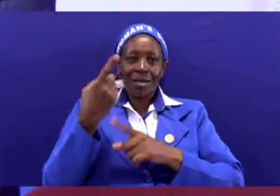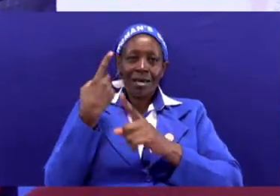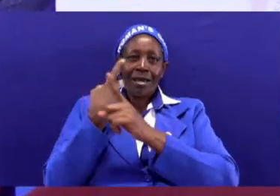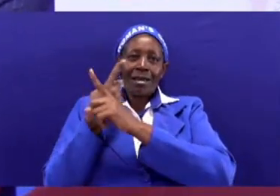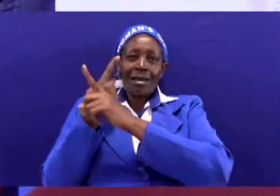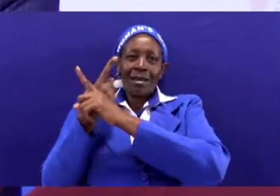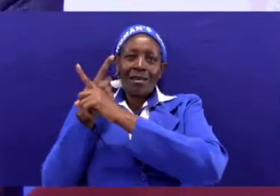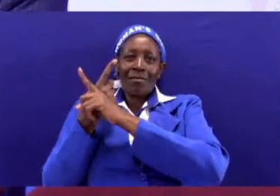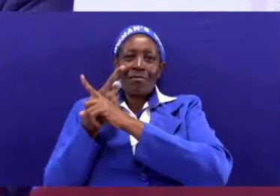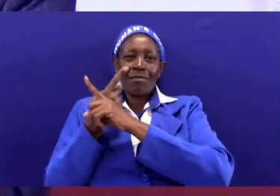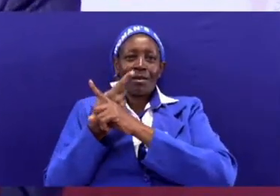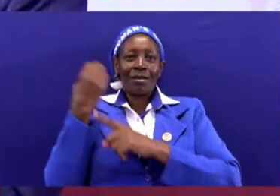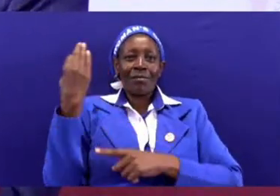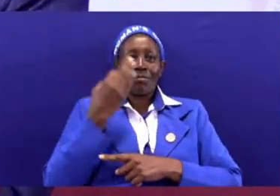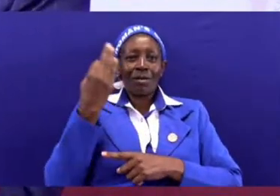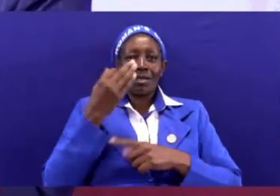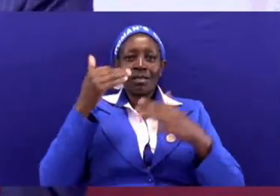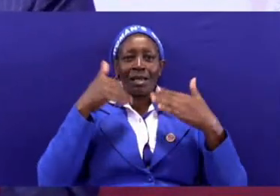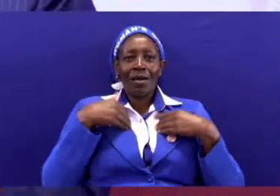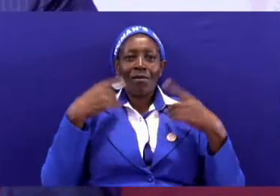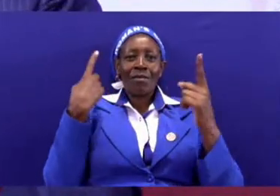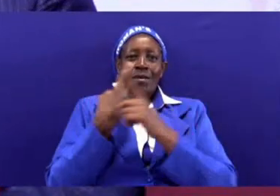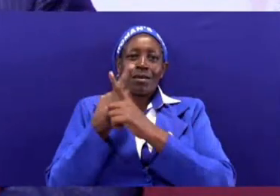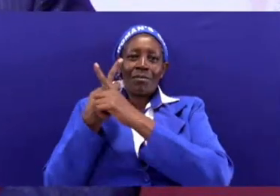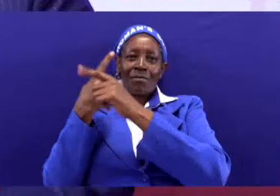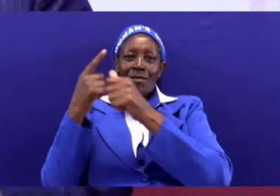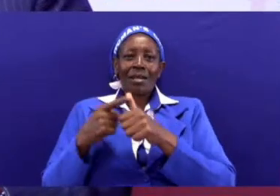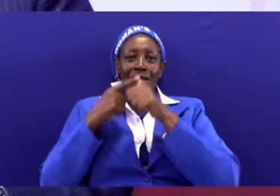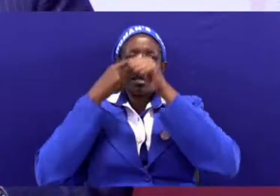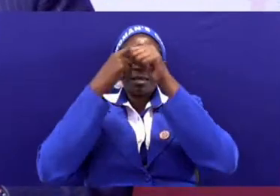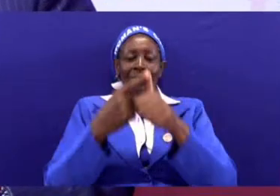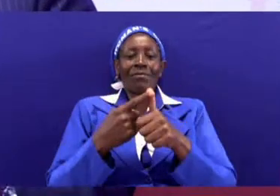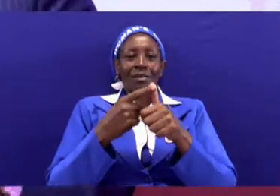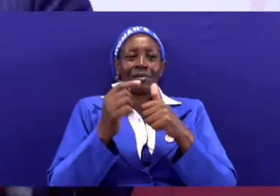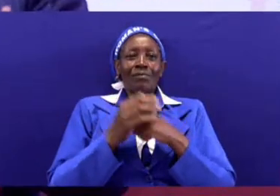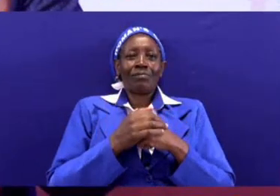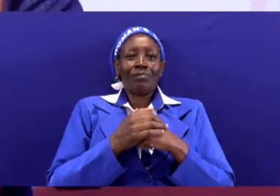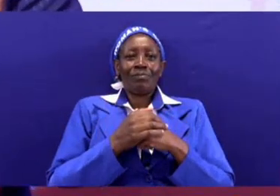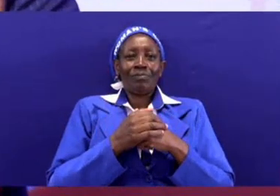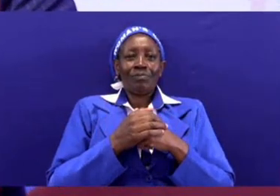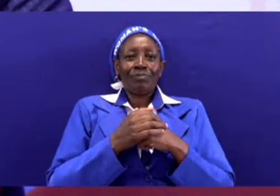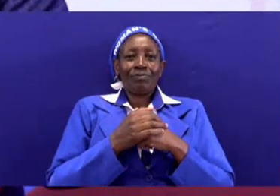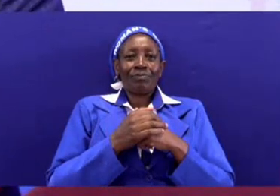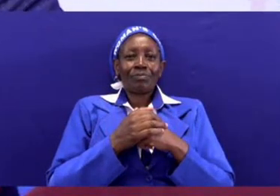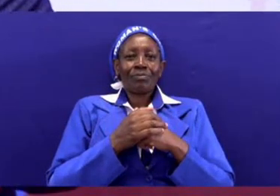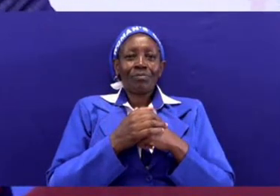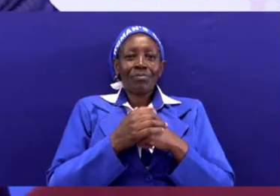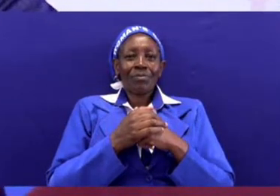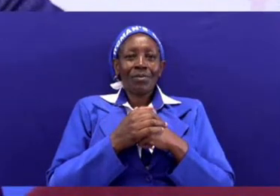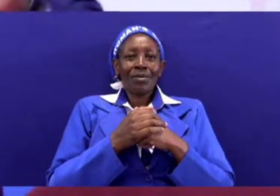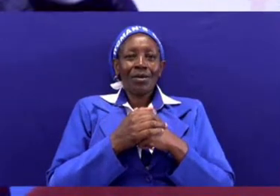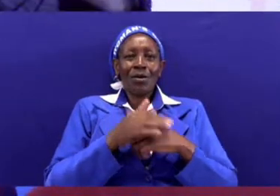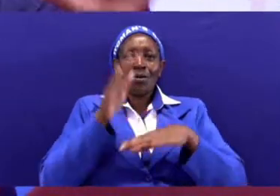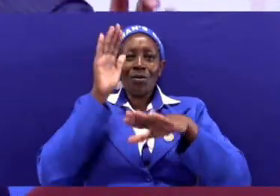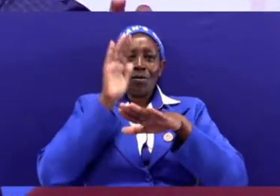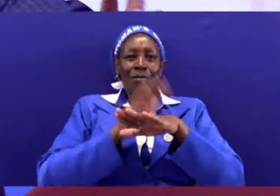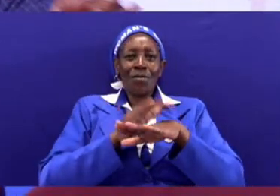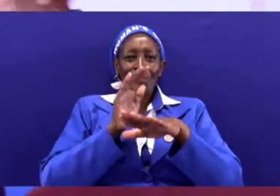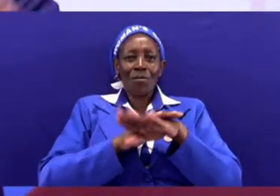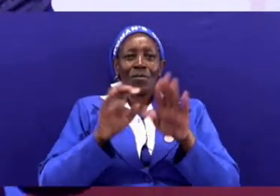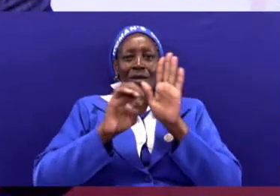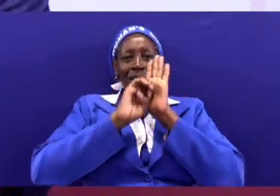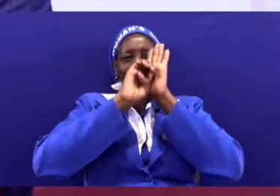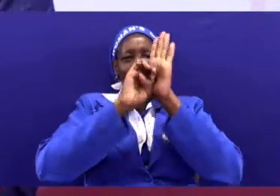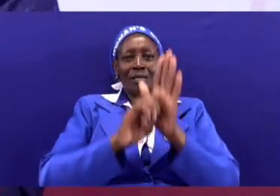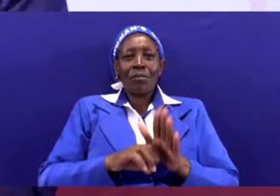but God causes the growth. So wrong models of ministry focus on the quantity